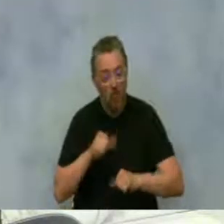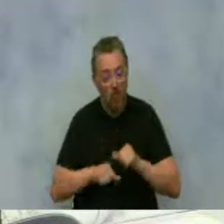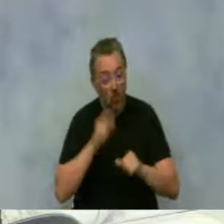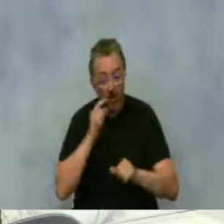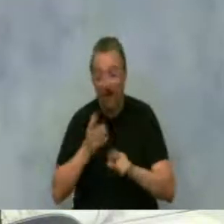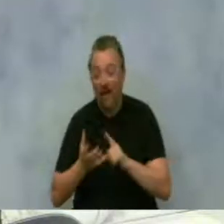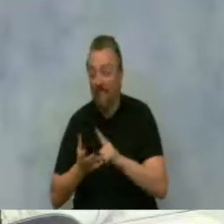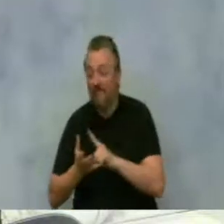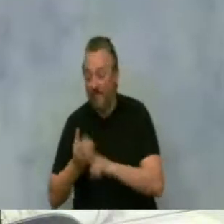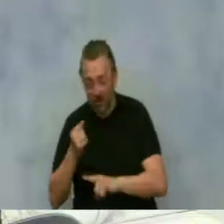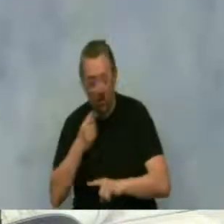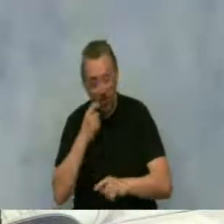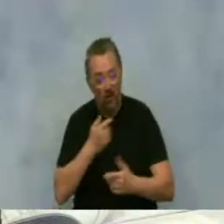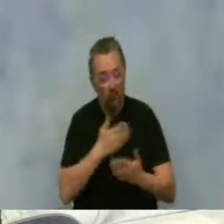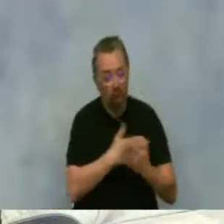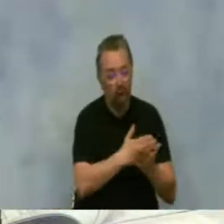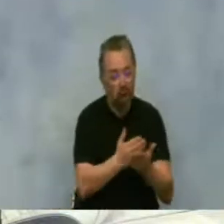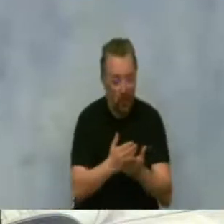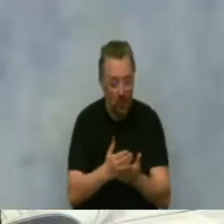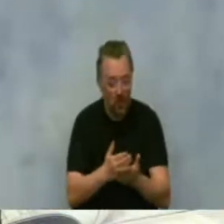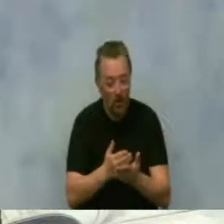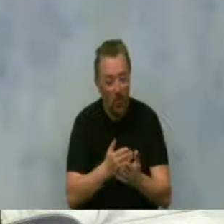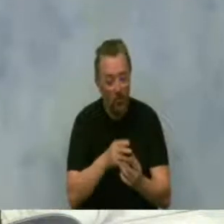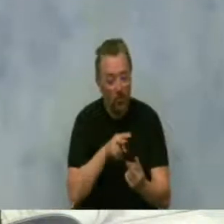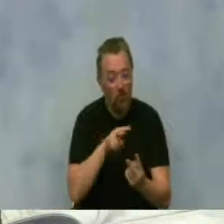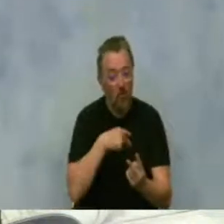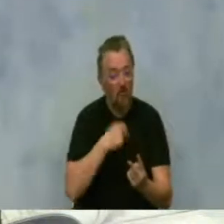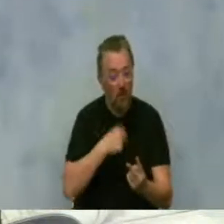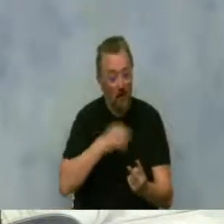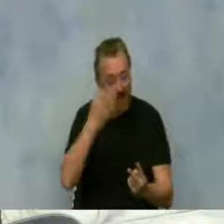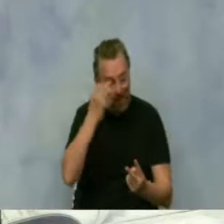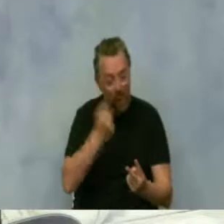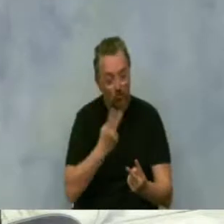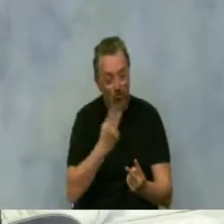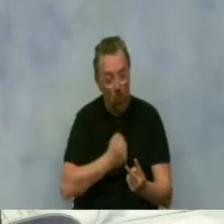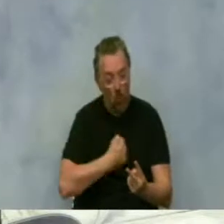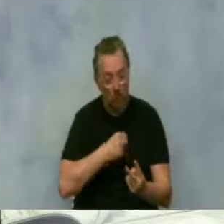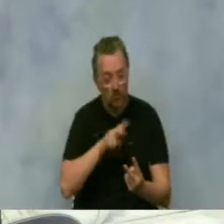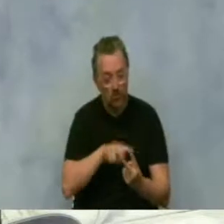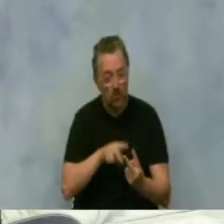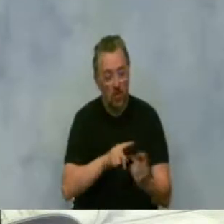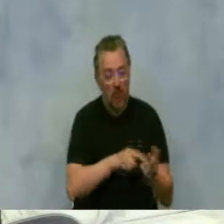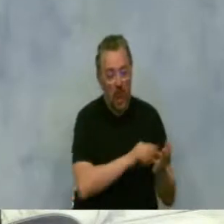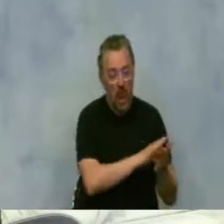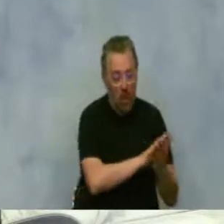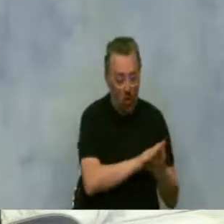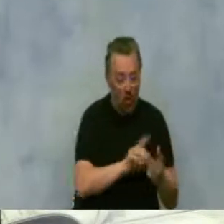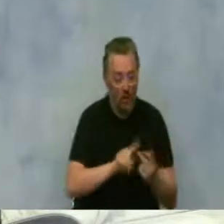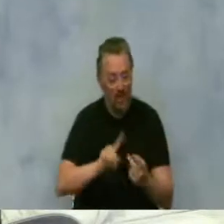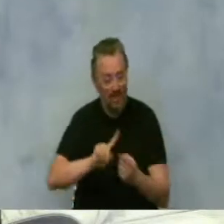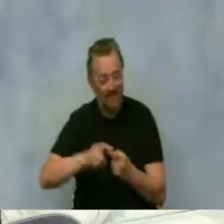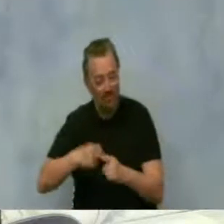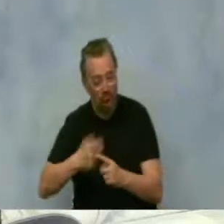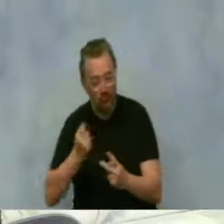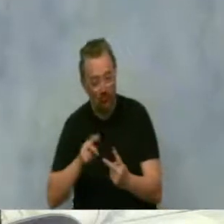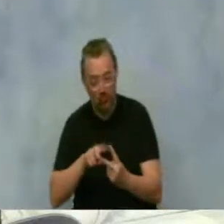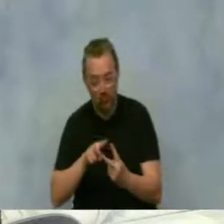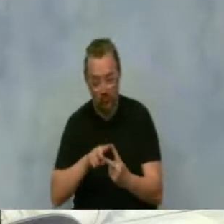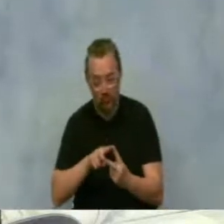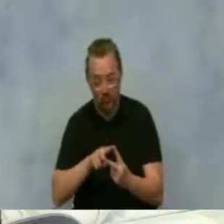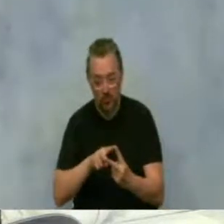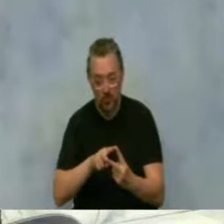to the residents within the 2 council-owned Gypsy Traveller sites in Lark Hall and East Skilbride. As I say, we're